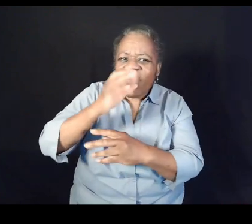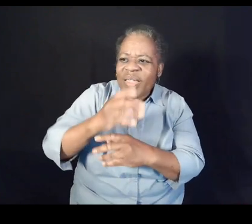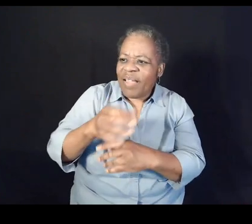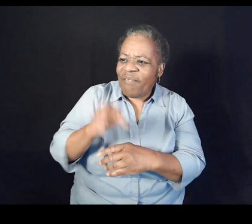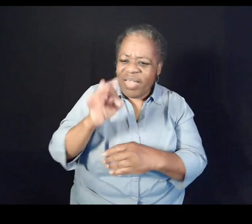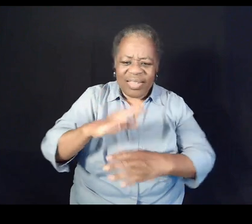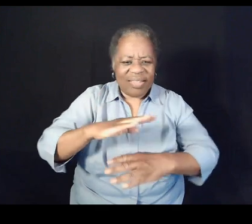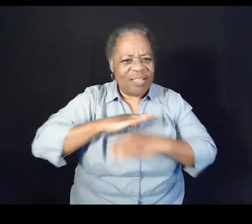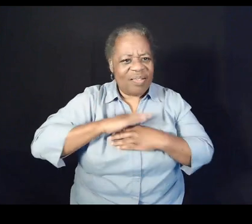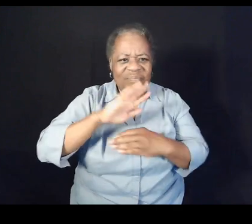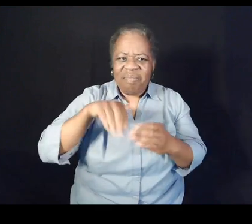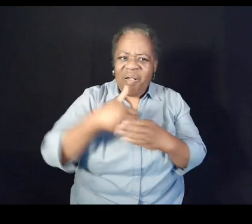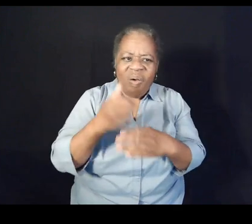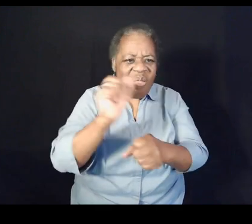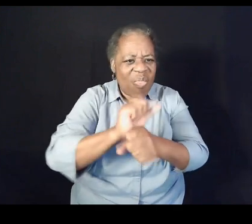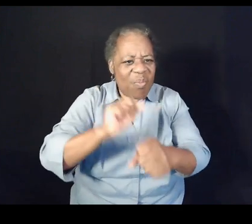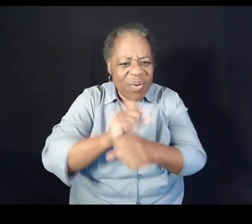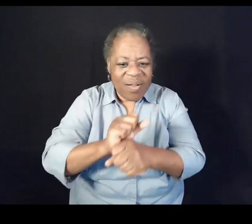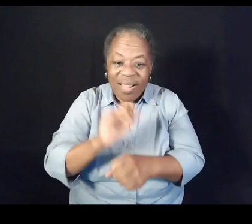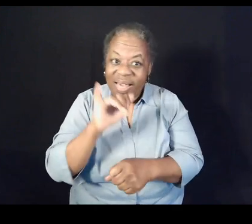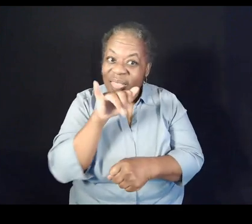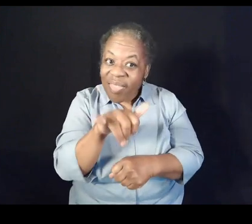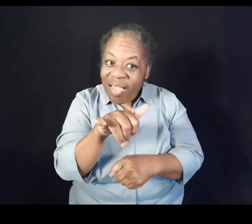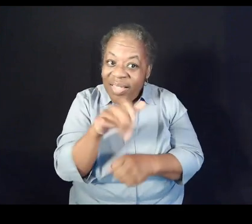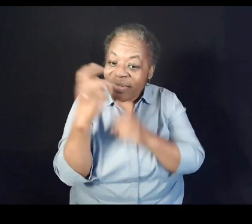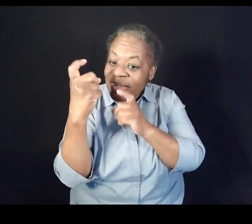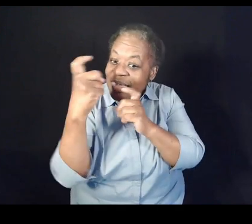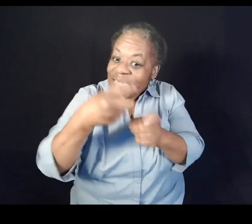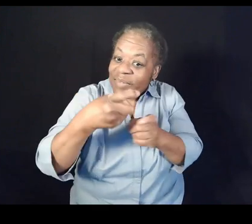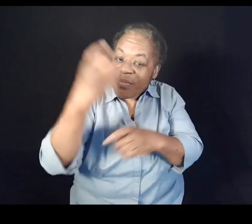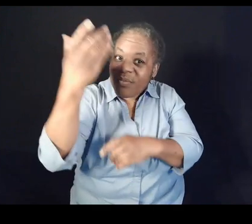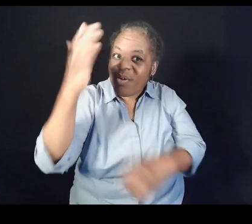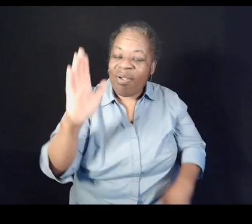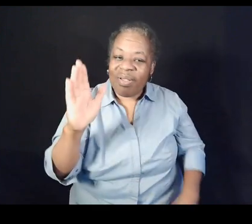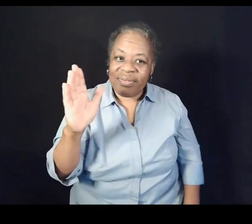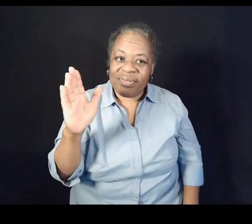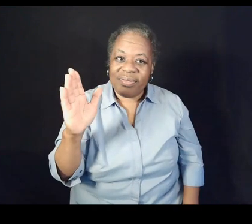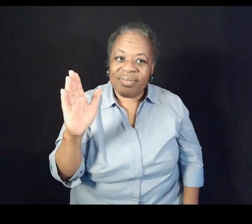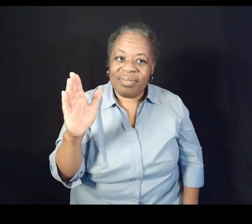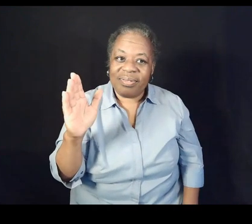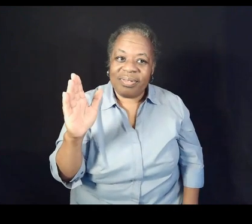all their toil. This is the gift of God.